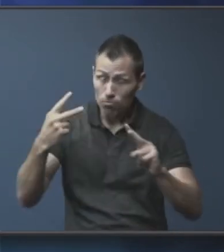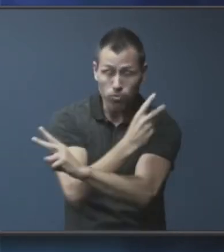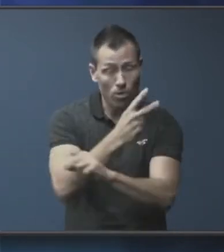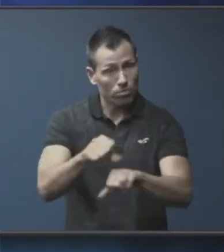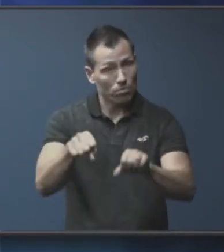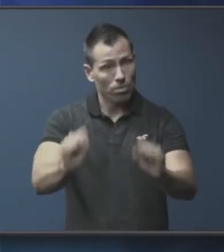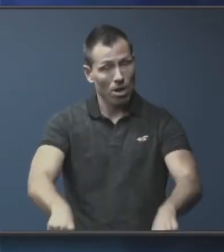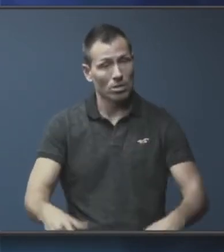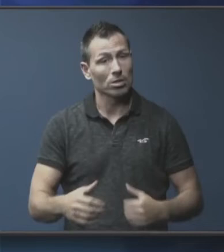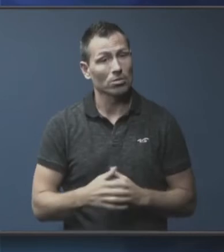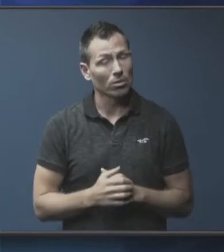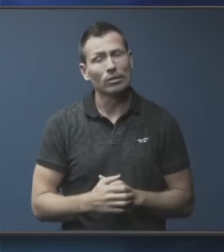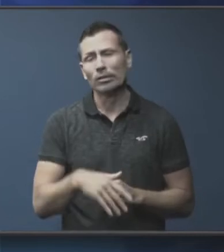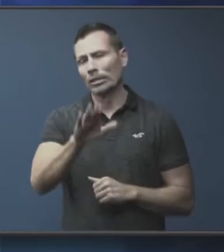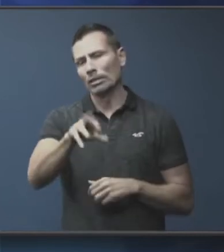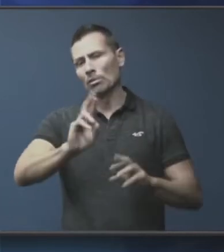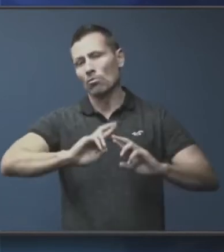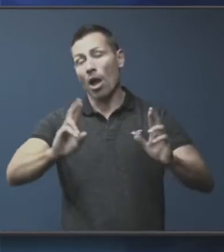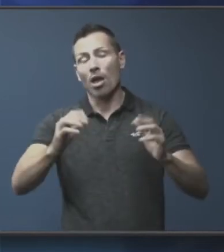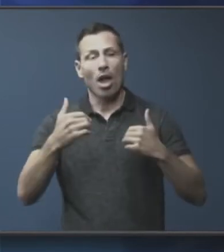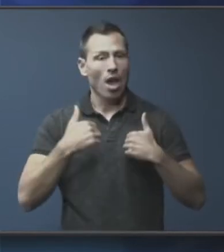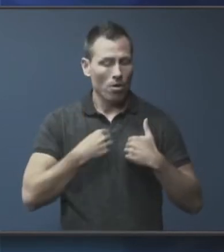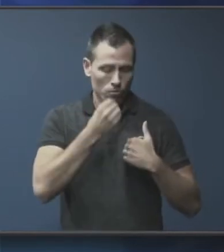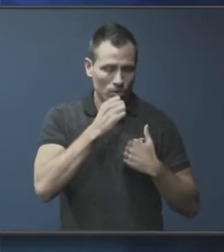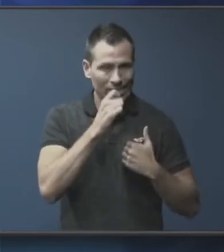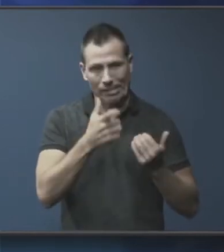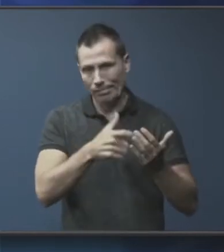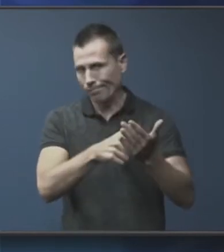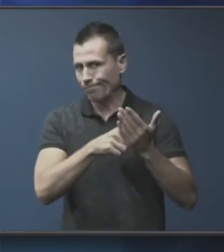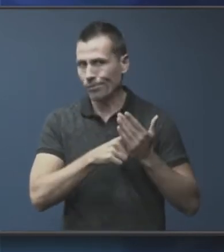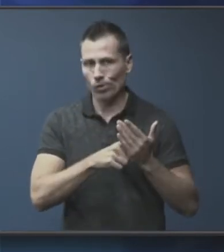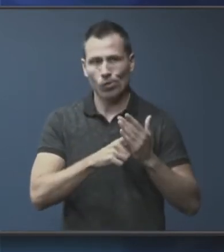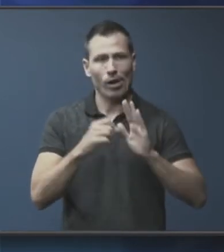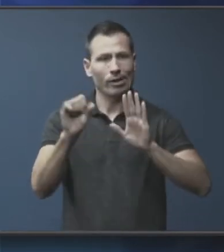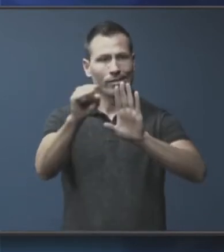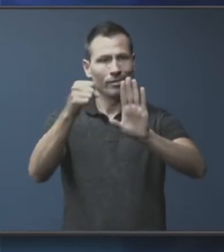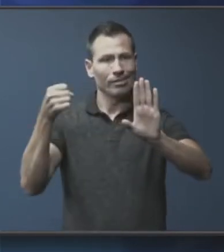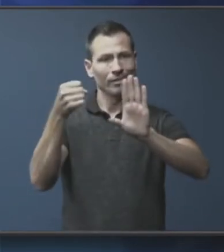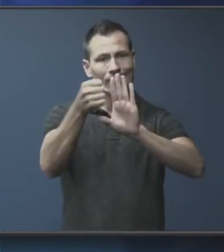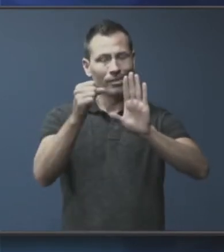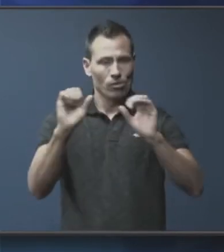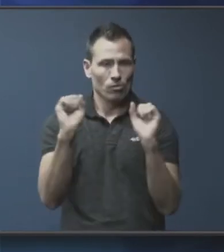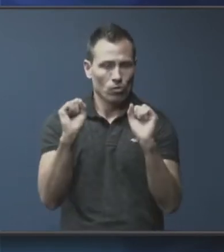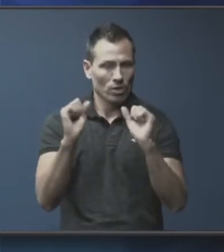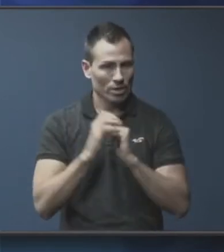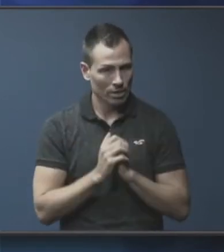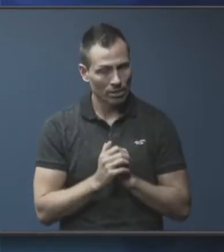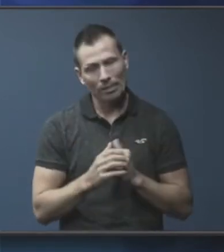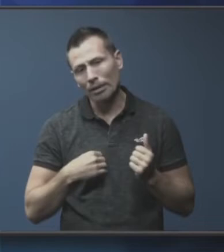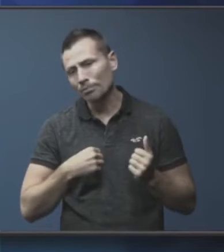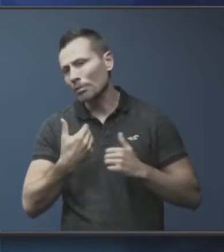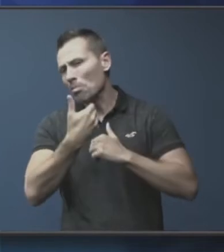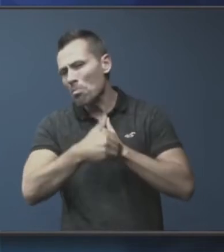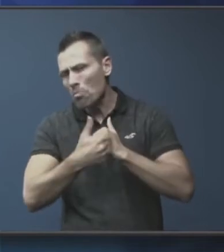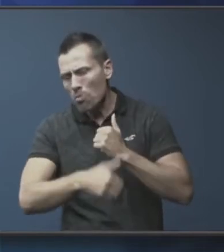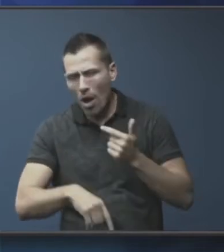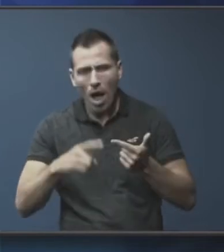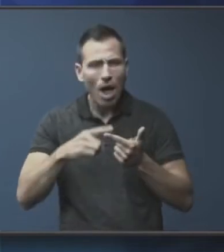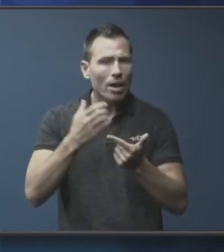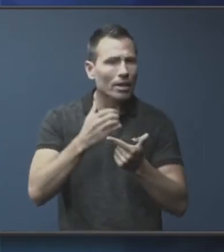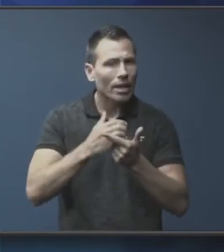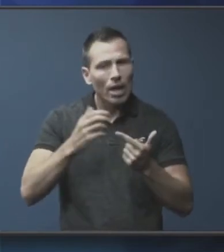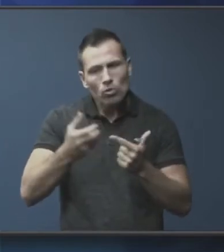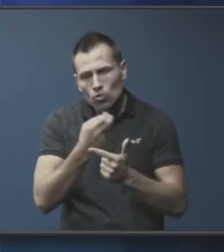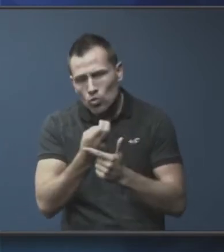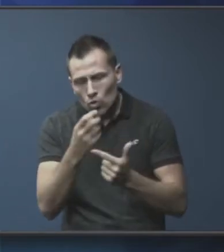not require refrigeration, such as fruit, bread, canned foods, canned soup, and any other type of food that will not